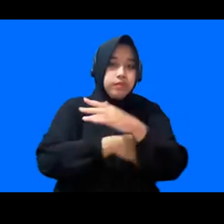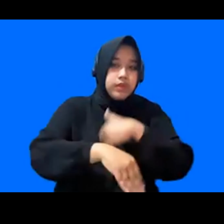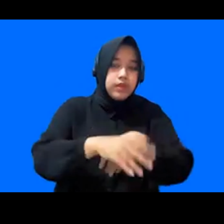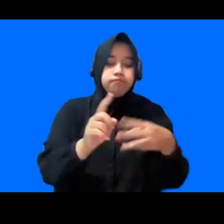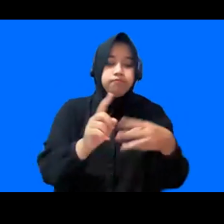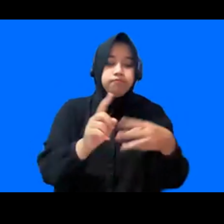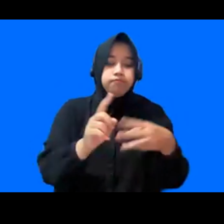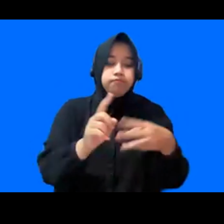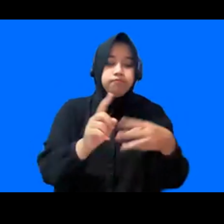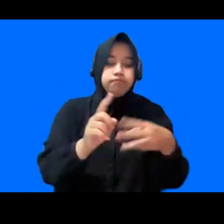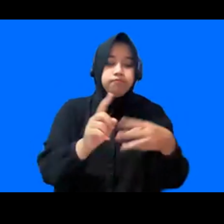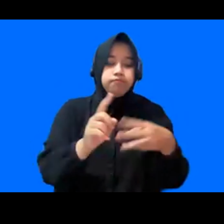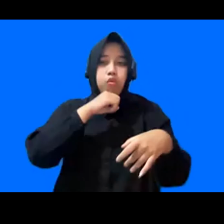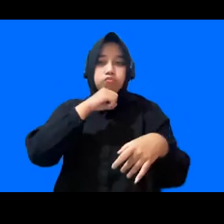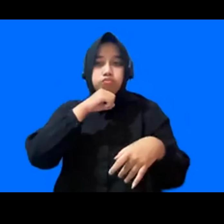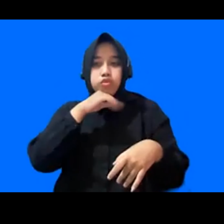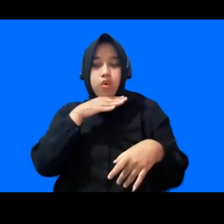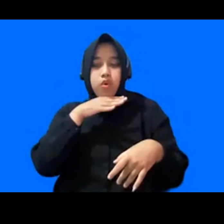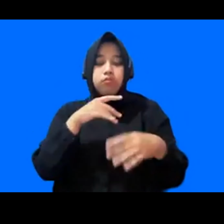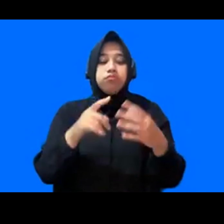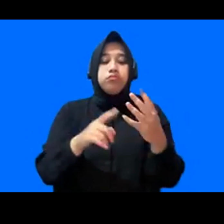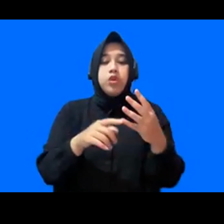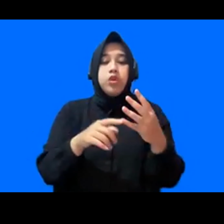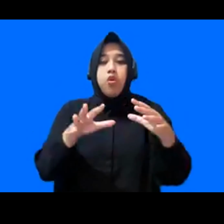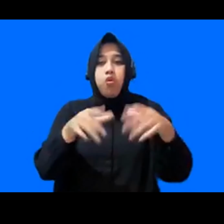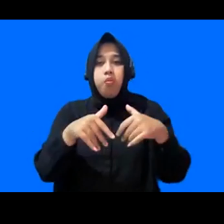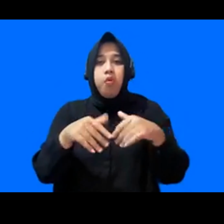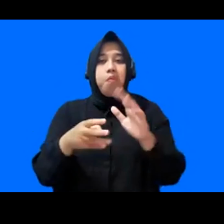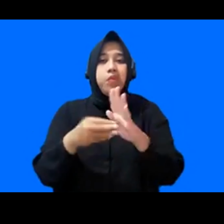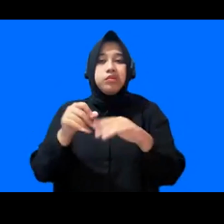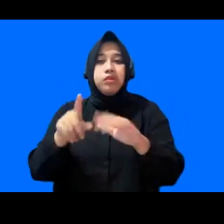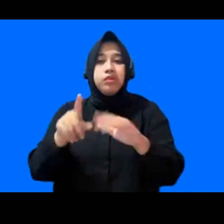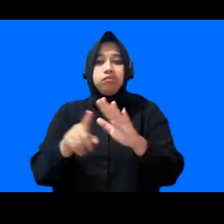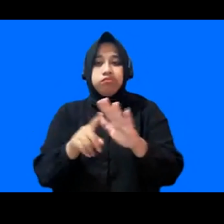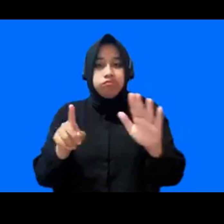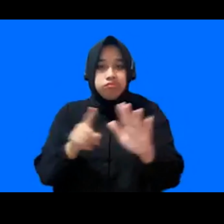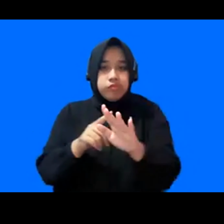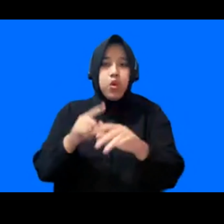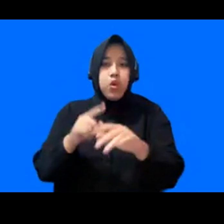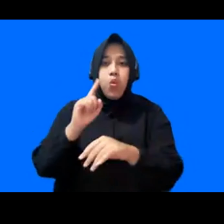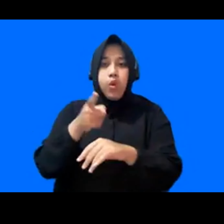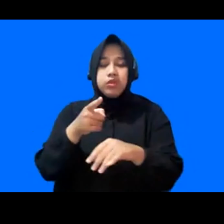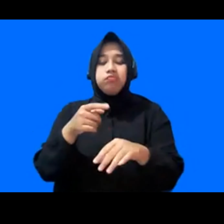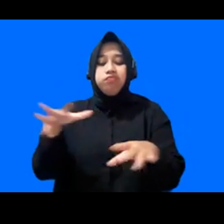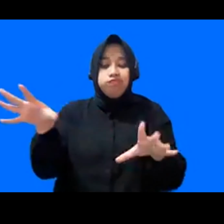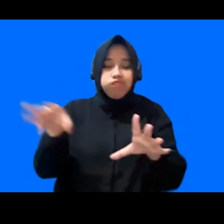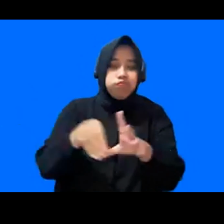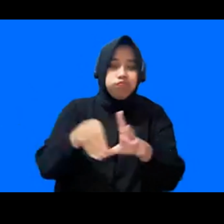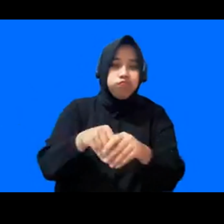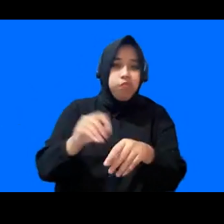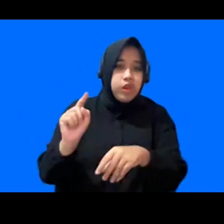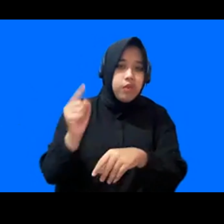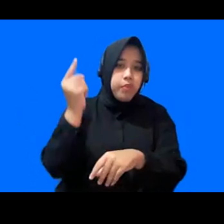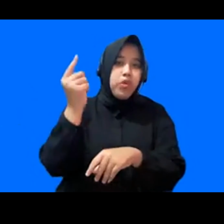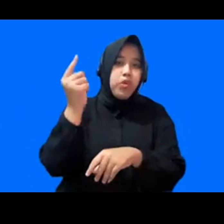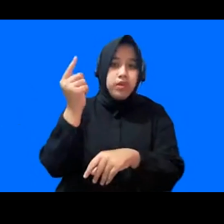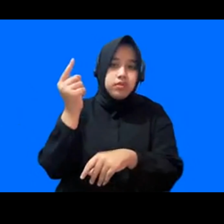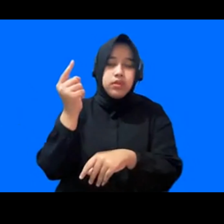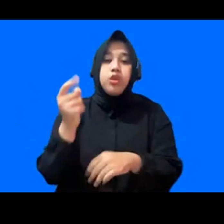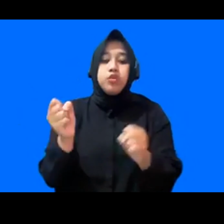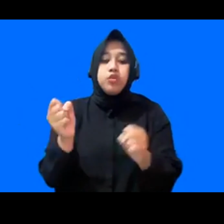been and will continue to be a priority of ADB. With more than half of the region's population